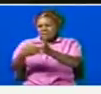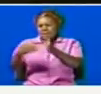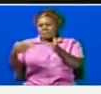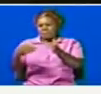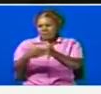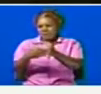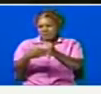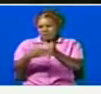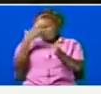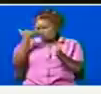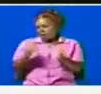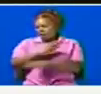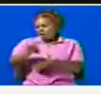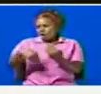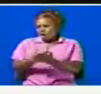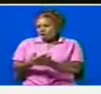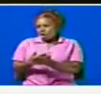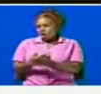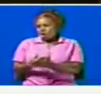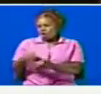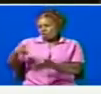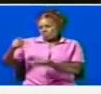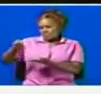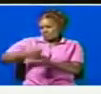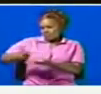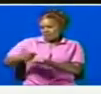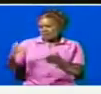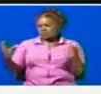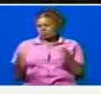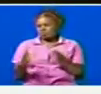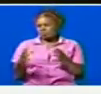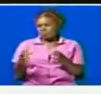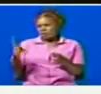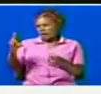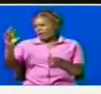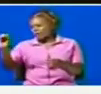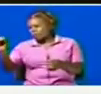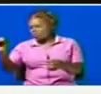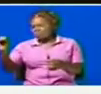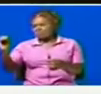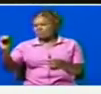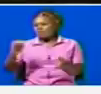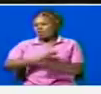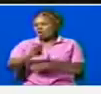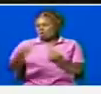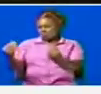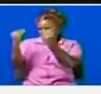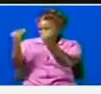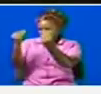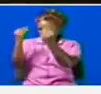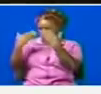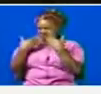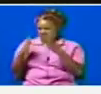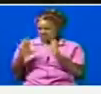mounted, because all polling presiding clerks, presiding officers, their deputies and clerks who had been trained